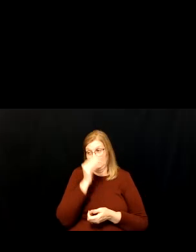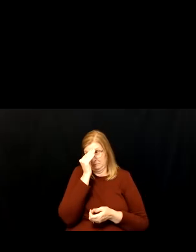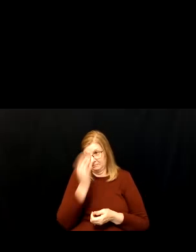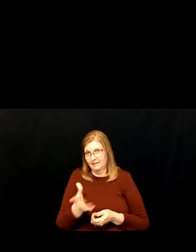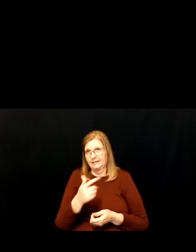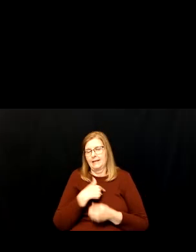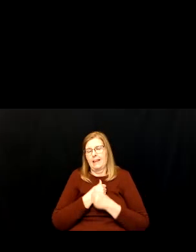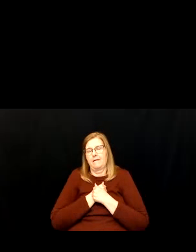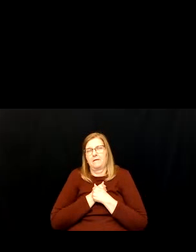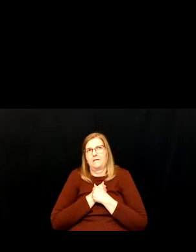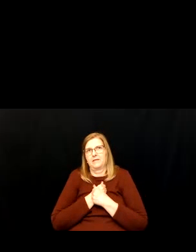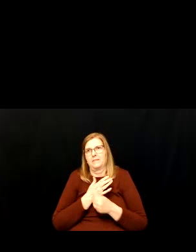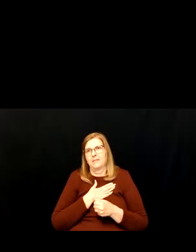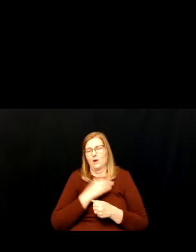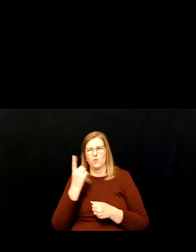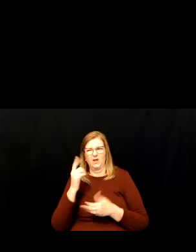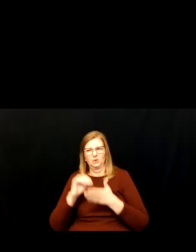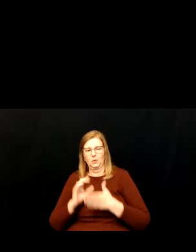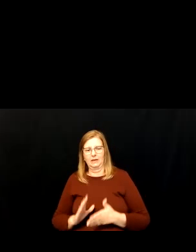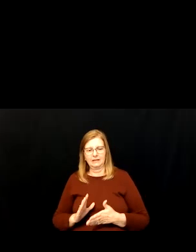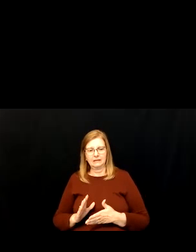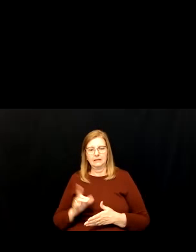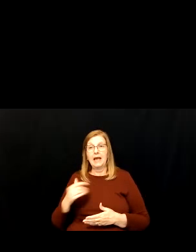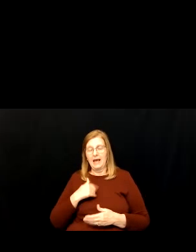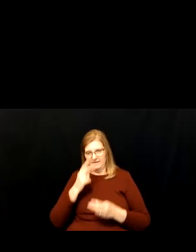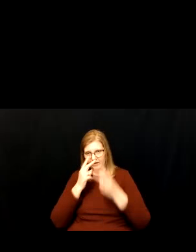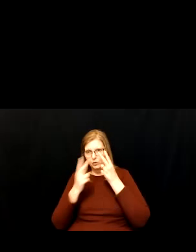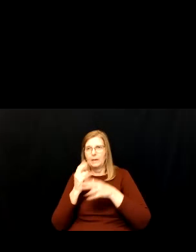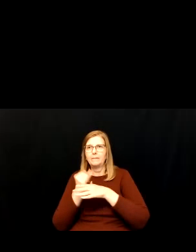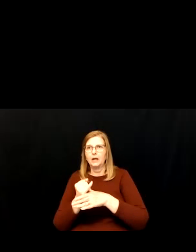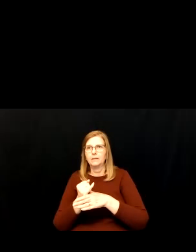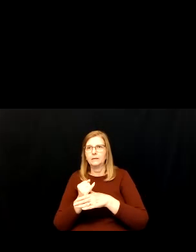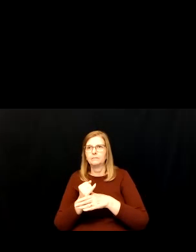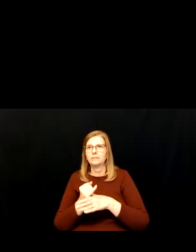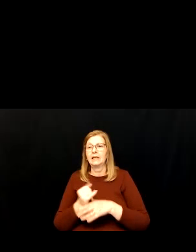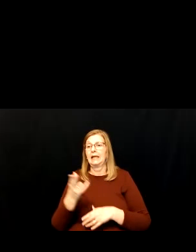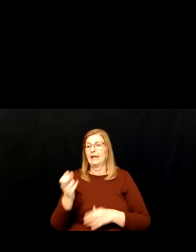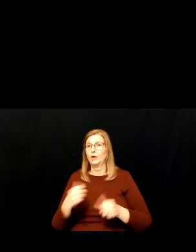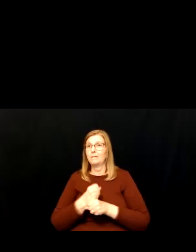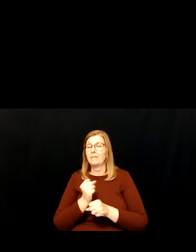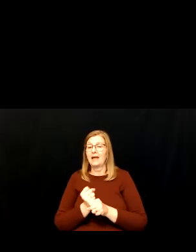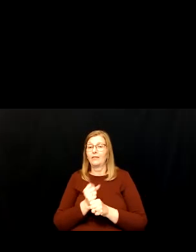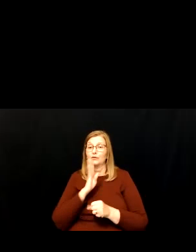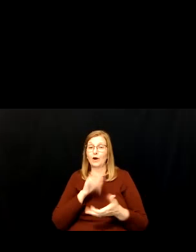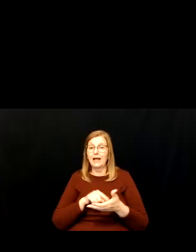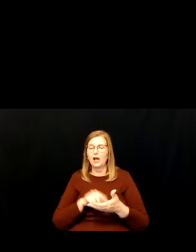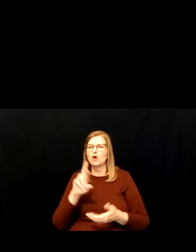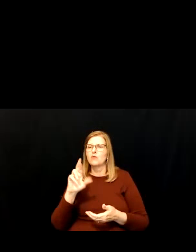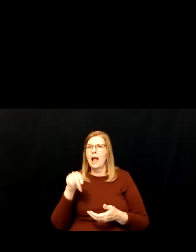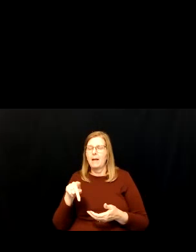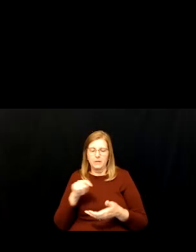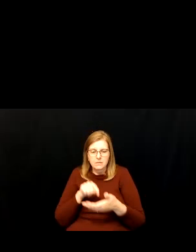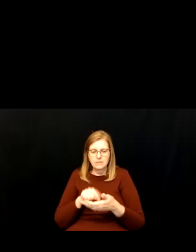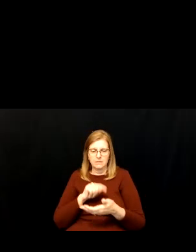loved my one student who had a visual impairment. He could make the talking calculator rap, by pressing the